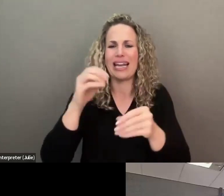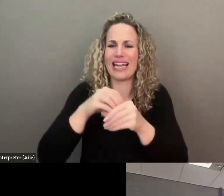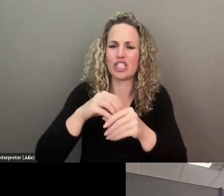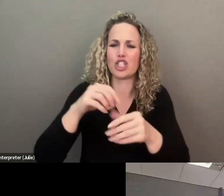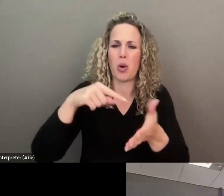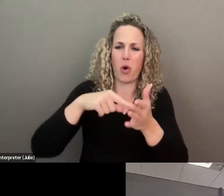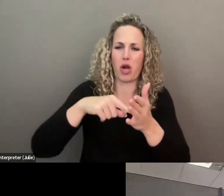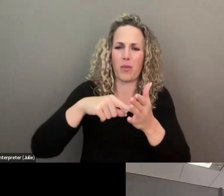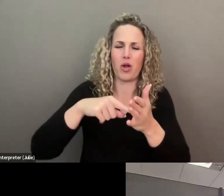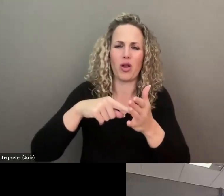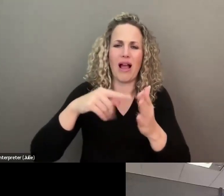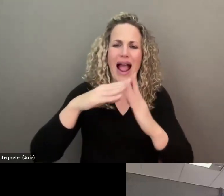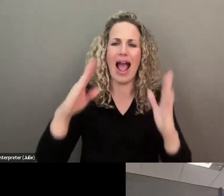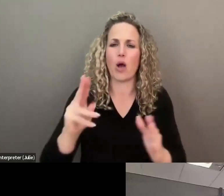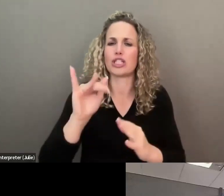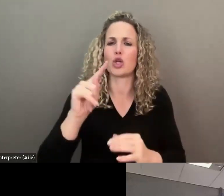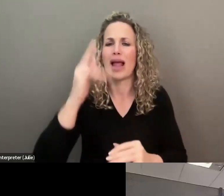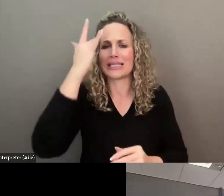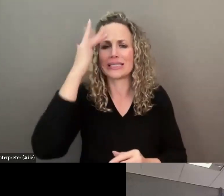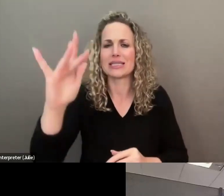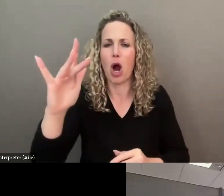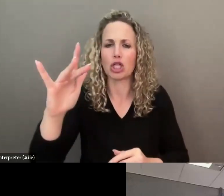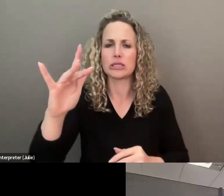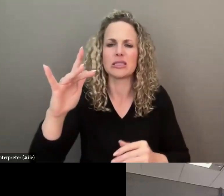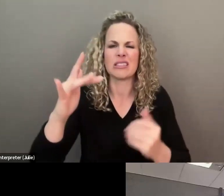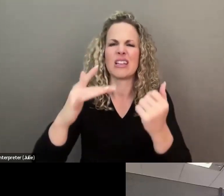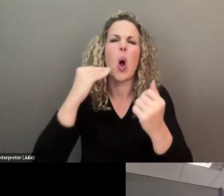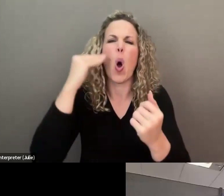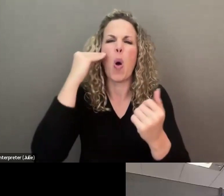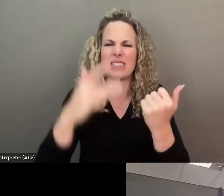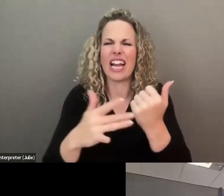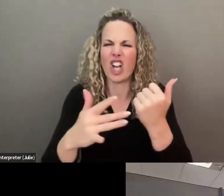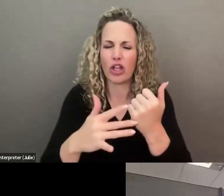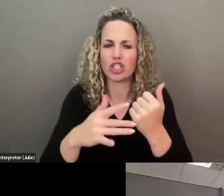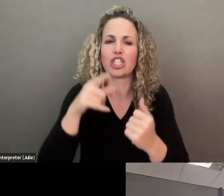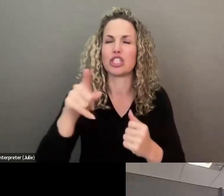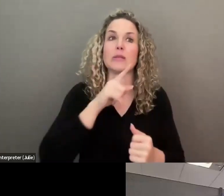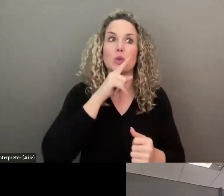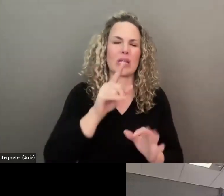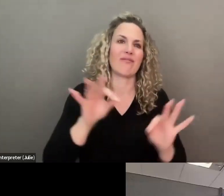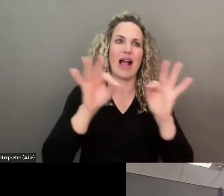things like smart home technology, but she also has been really vital in our housing